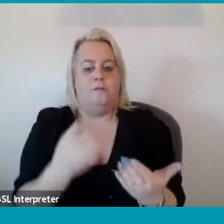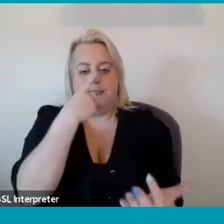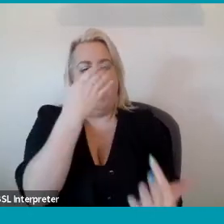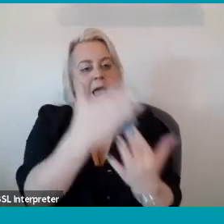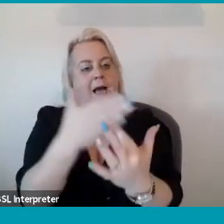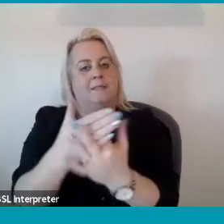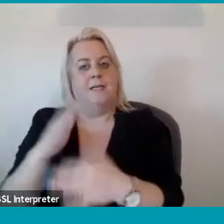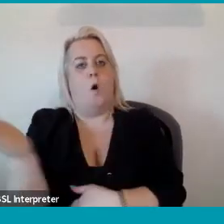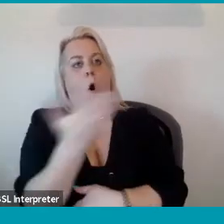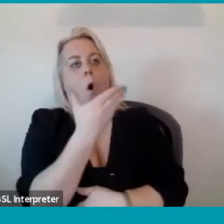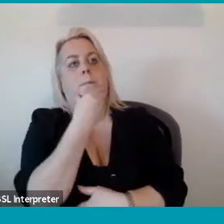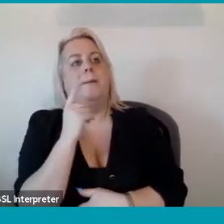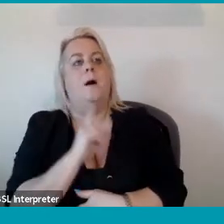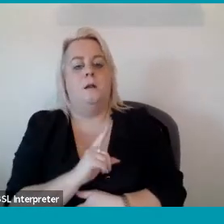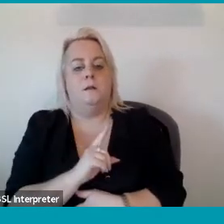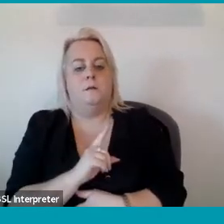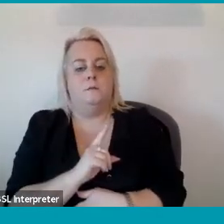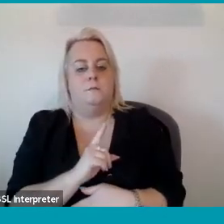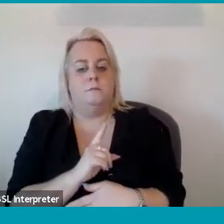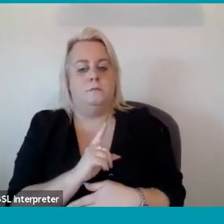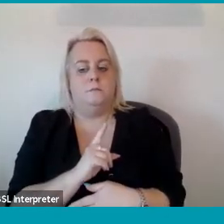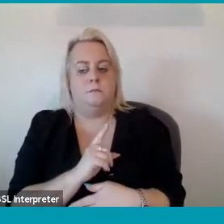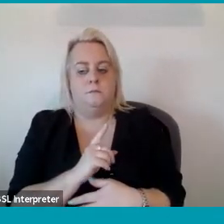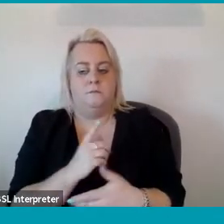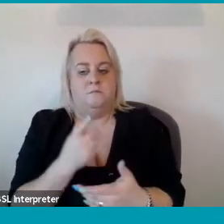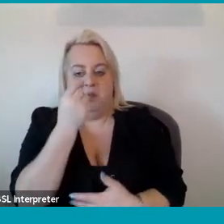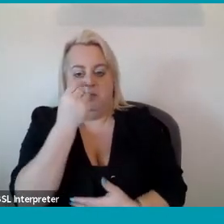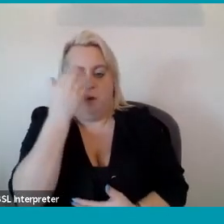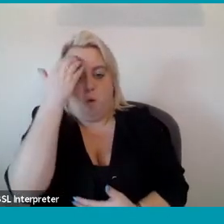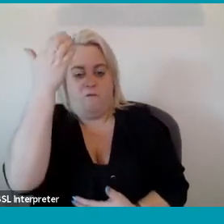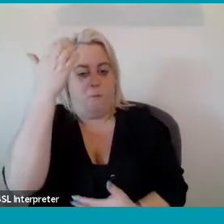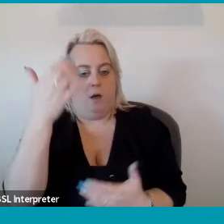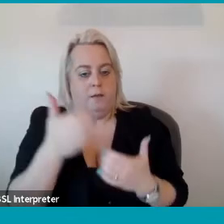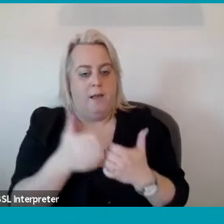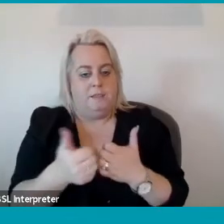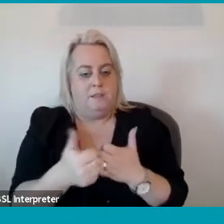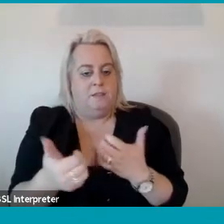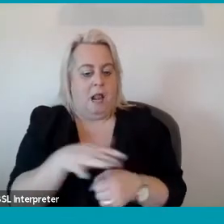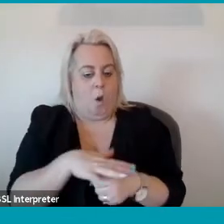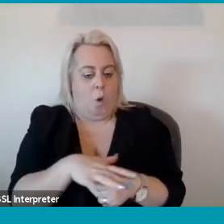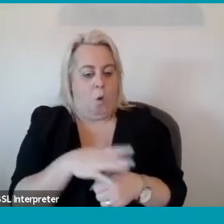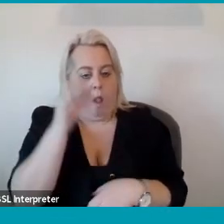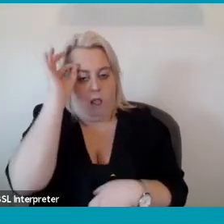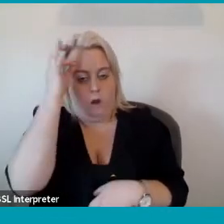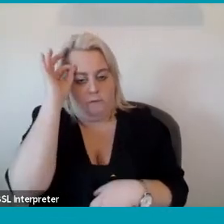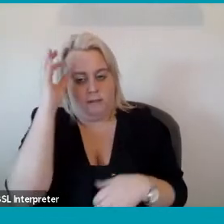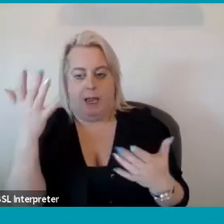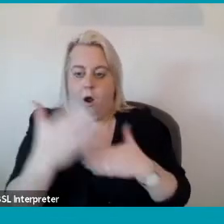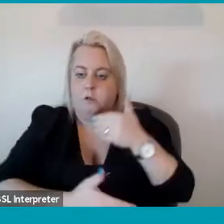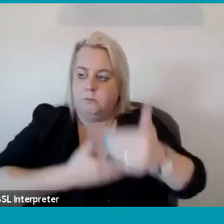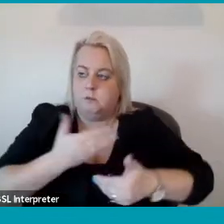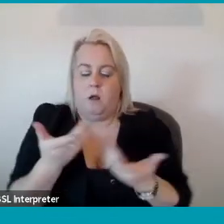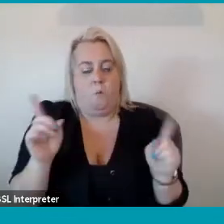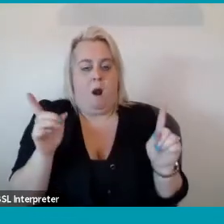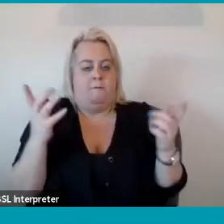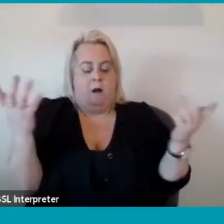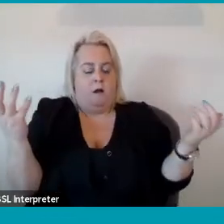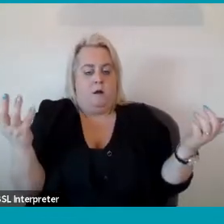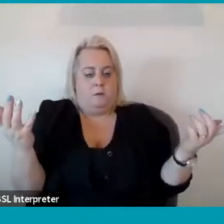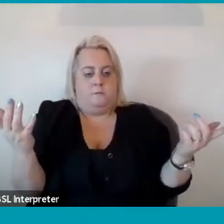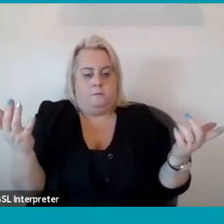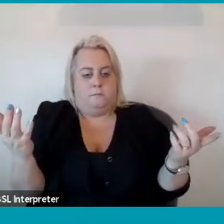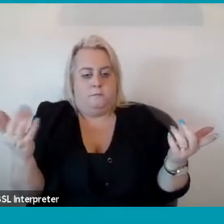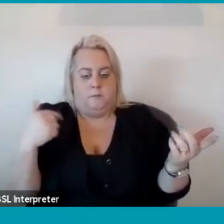serve. Whether that's a government agency or a local authority or a hospital or whatever it may be, we need to make sure